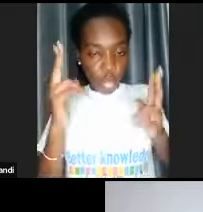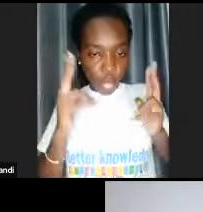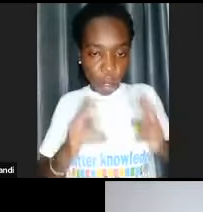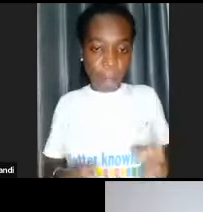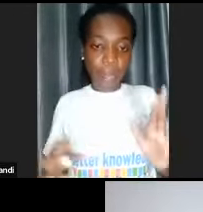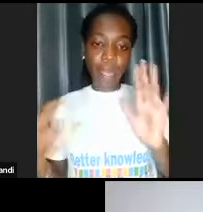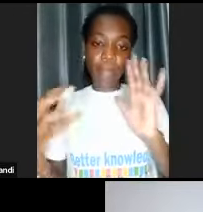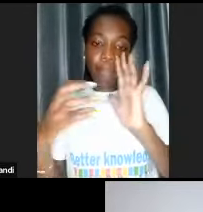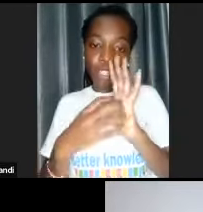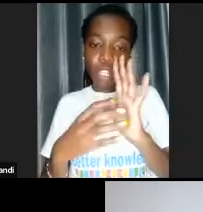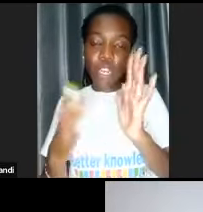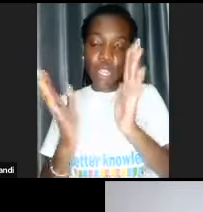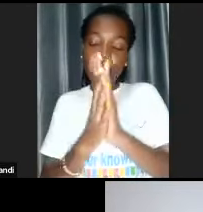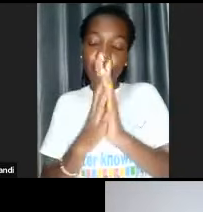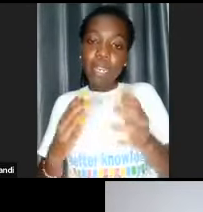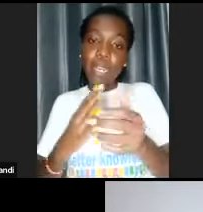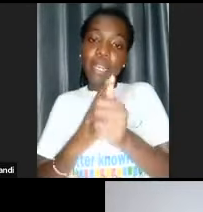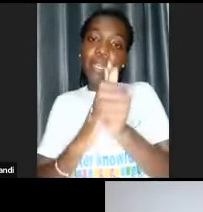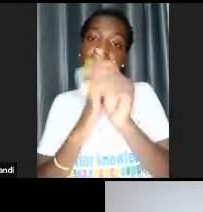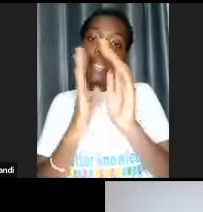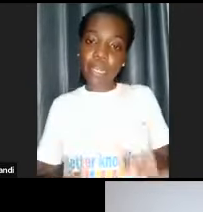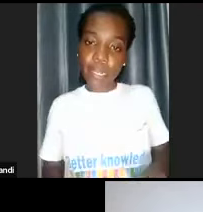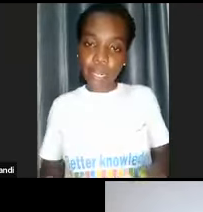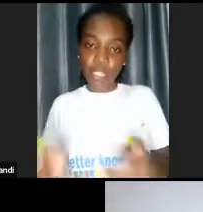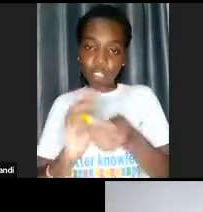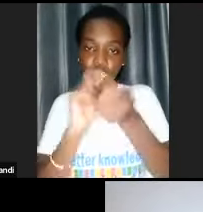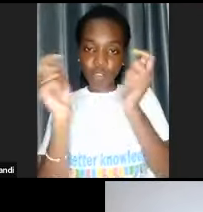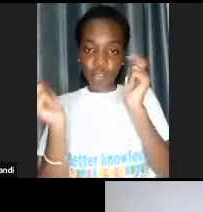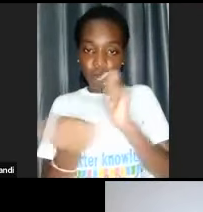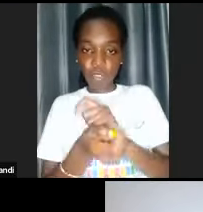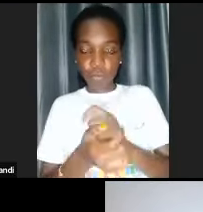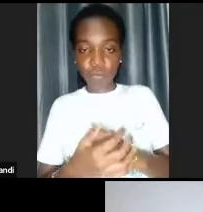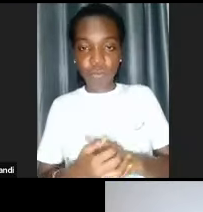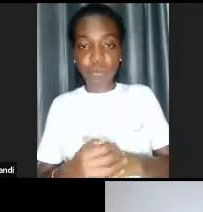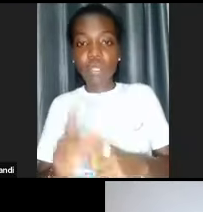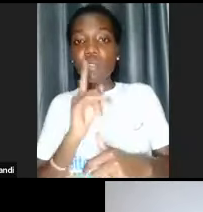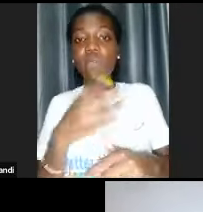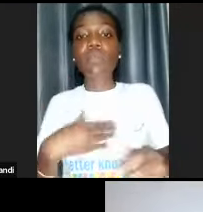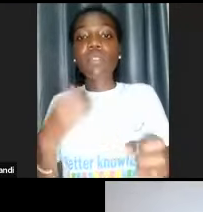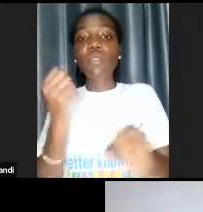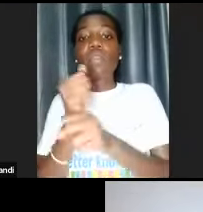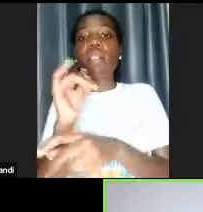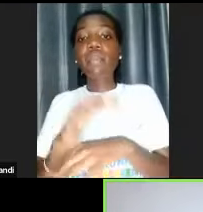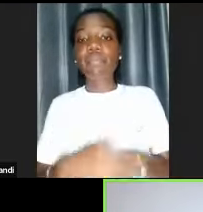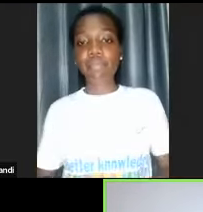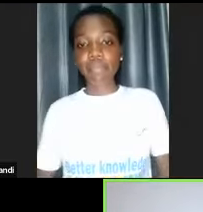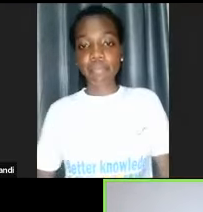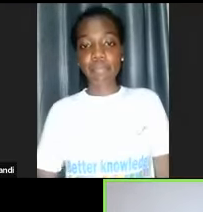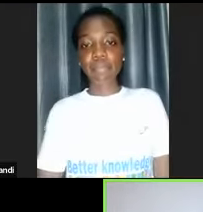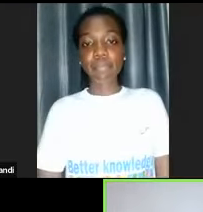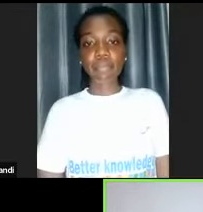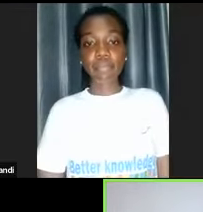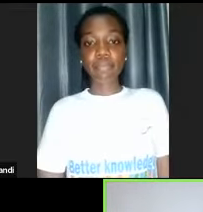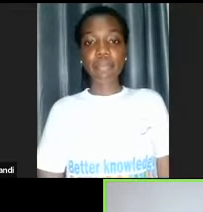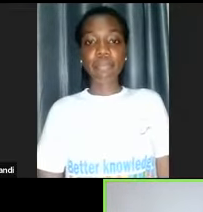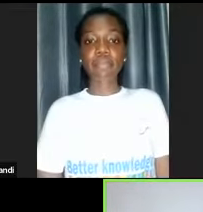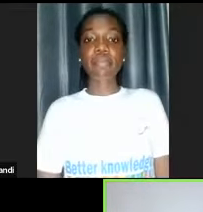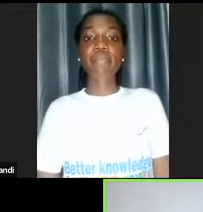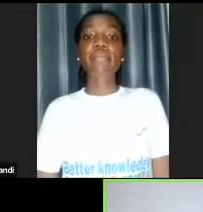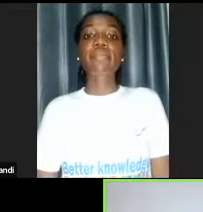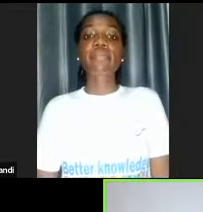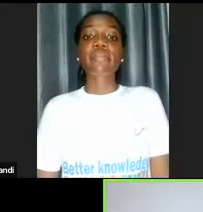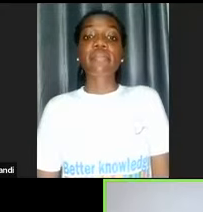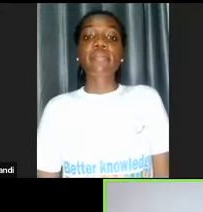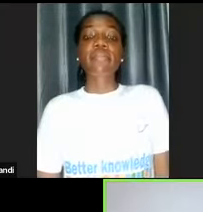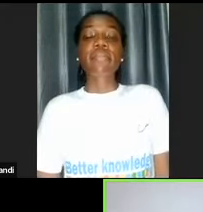transformation around purpose. That's why I spend more time in my calling. Okay. A very